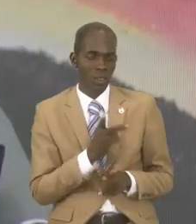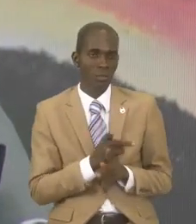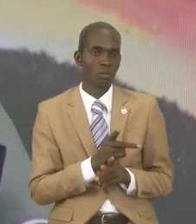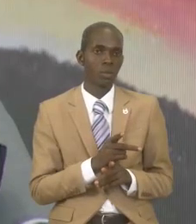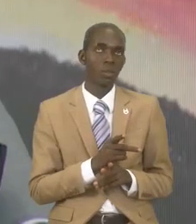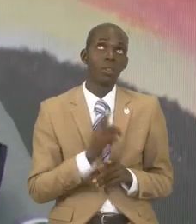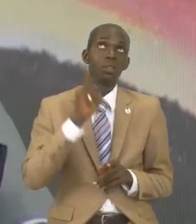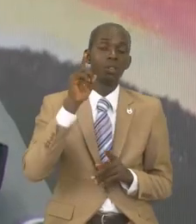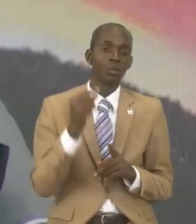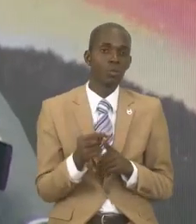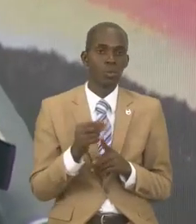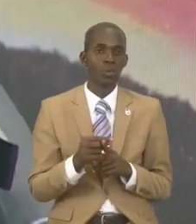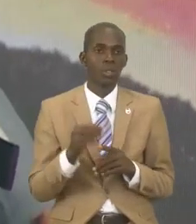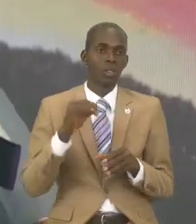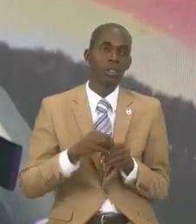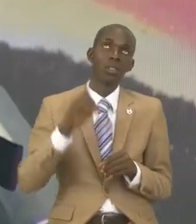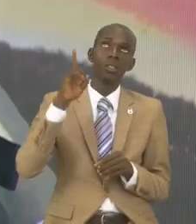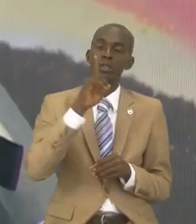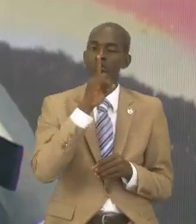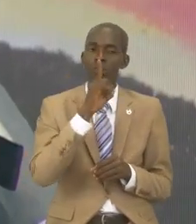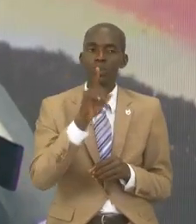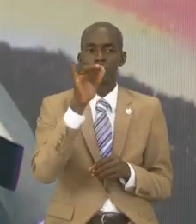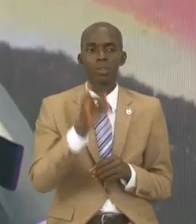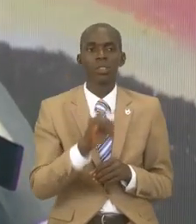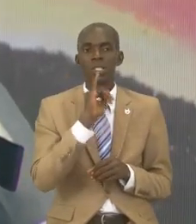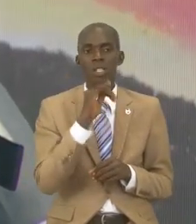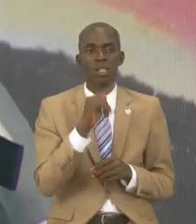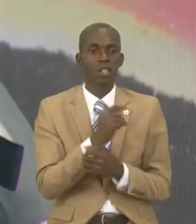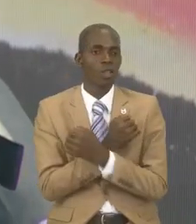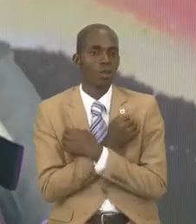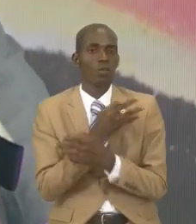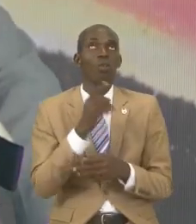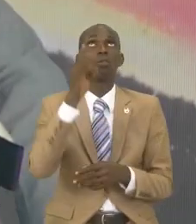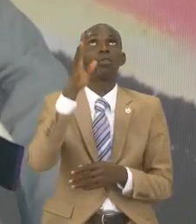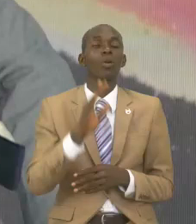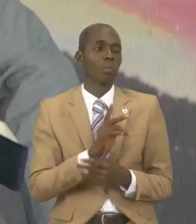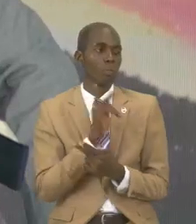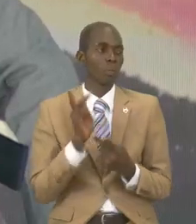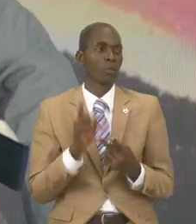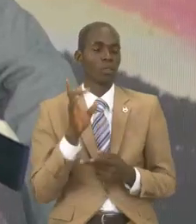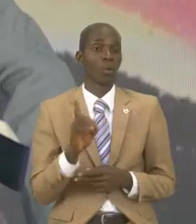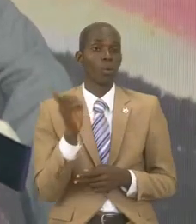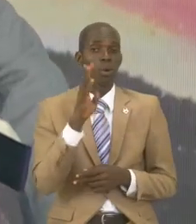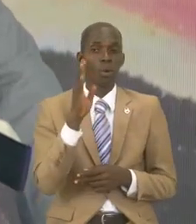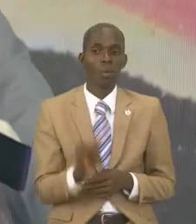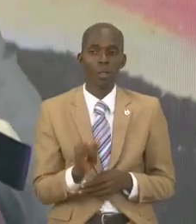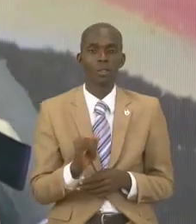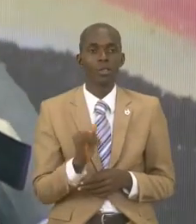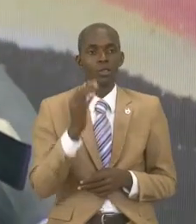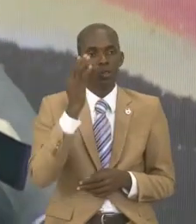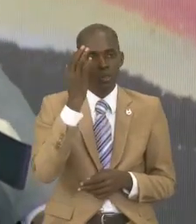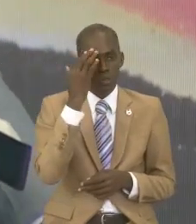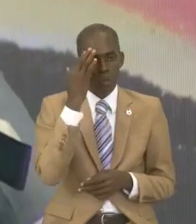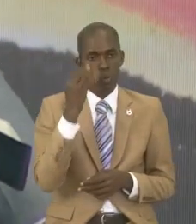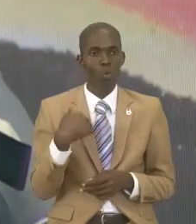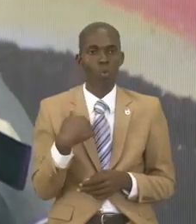in him verily is the love of God perfected. Hereby know we that